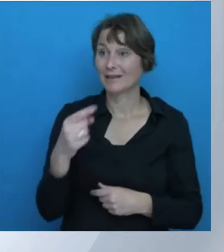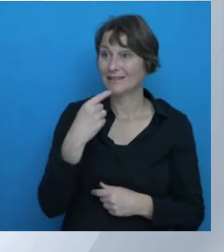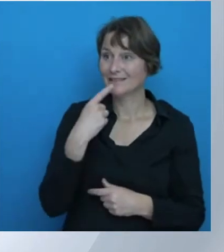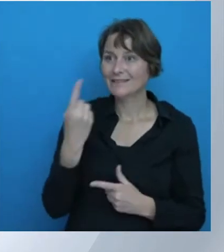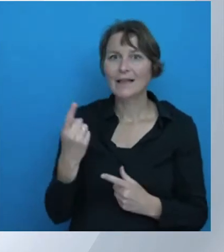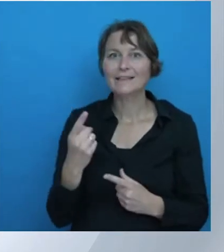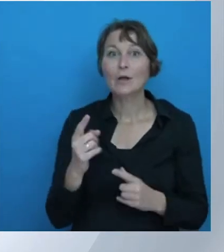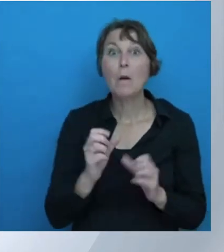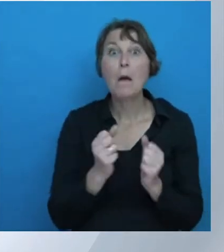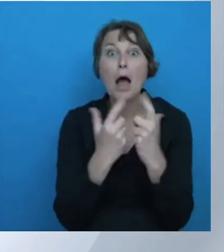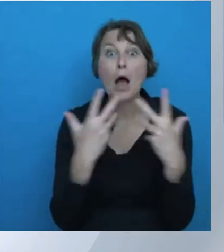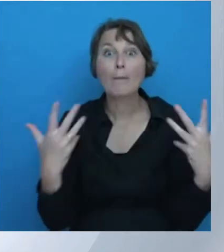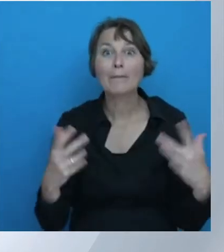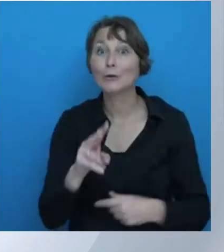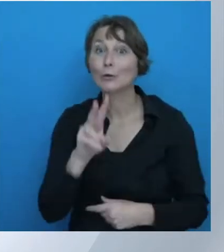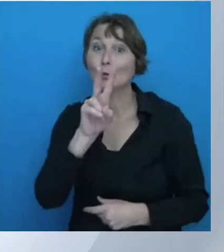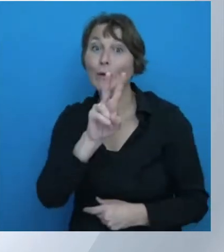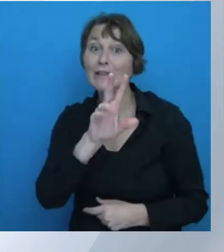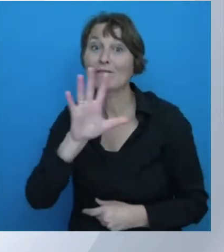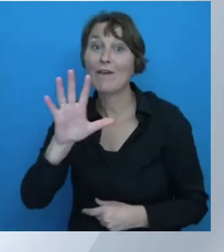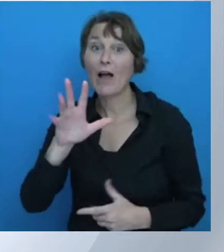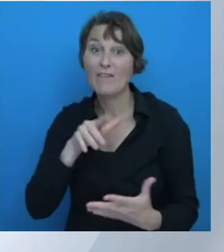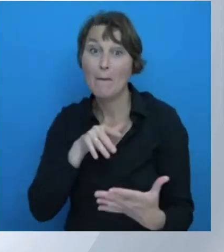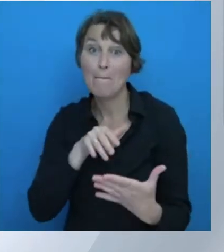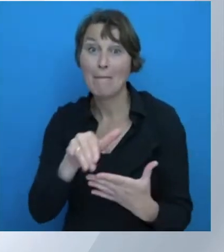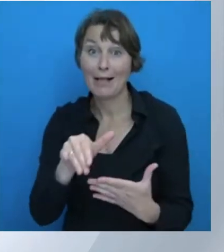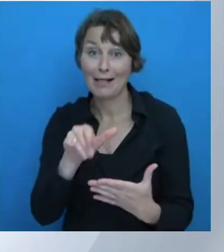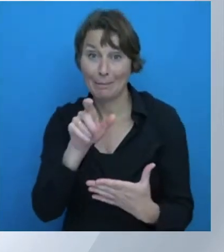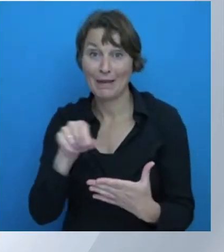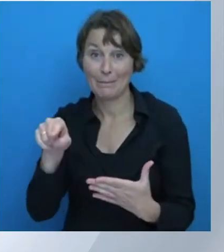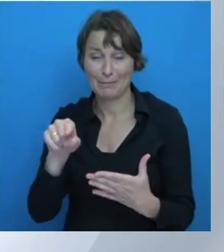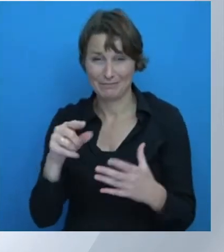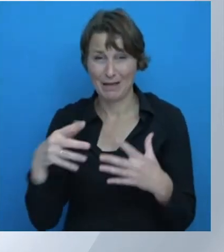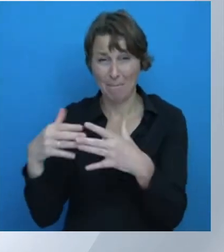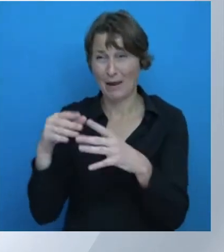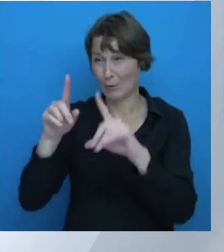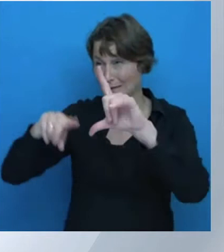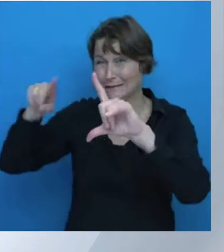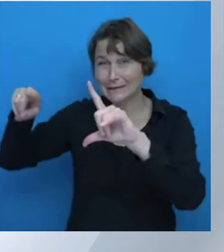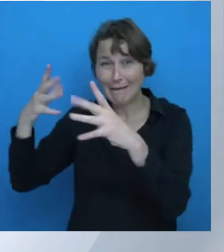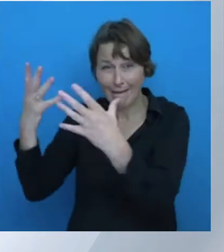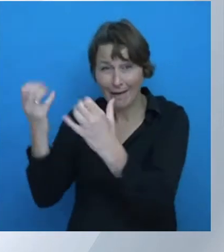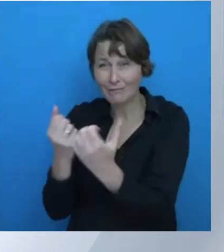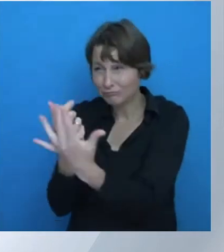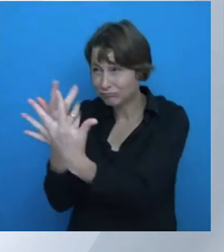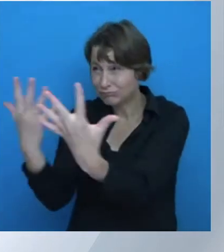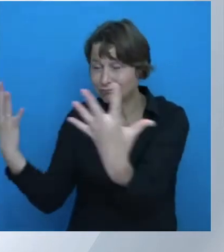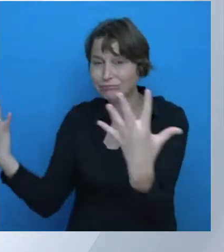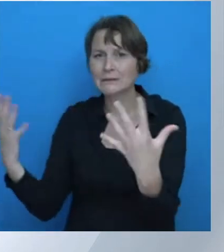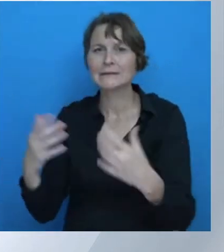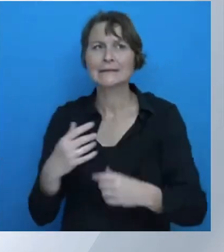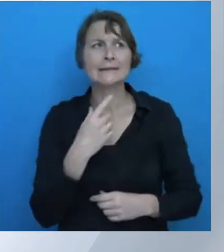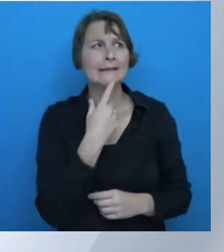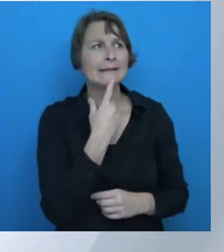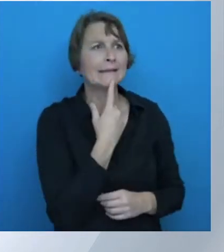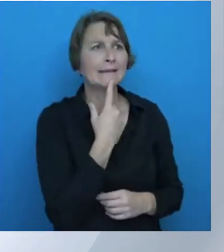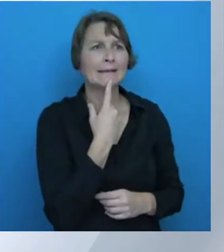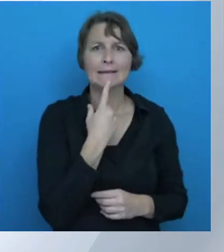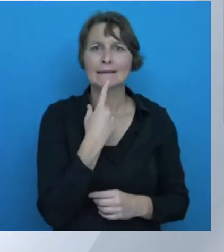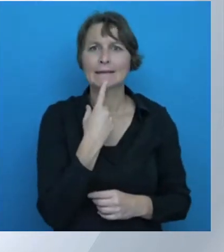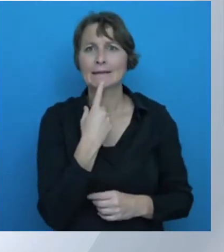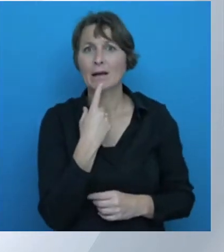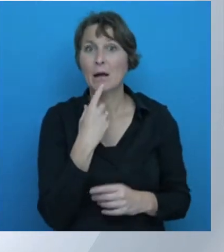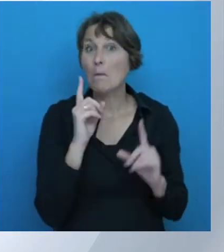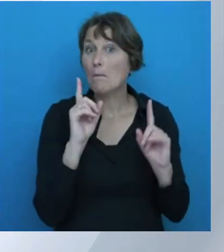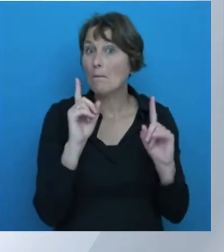of them this is the US stats for disability statistics. But then you can say to them, but the arm injury,